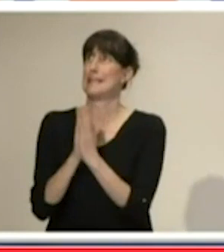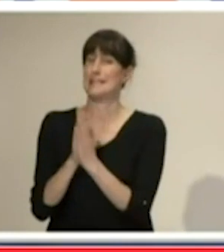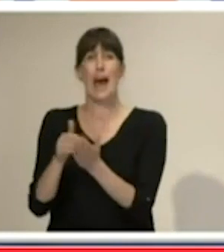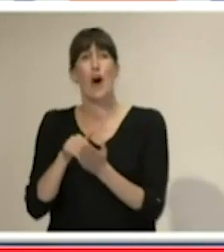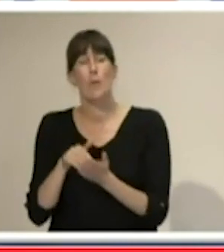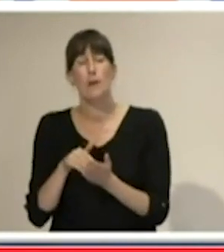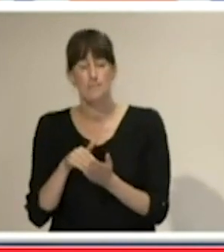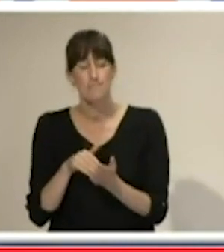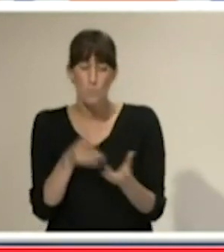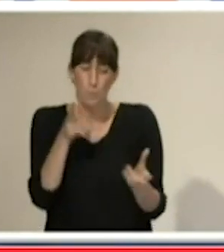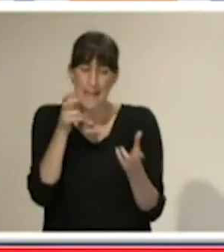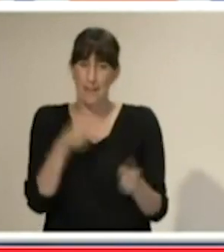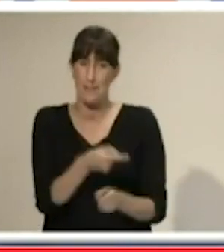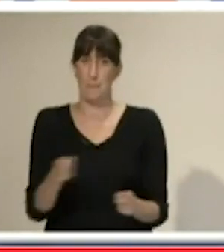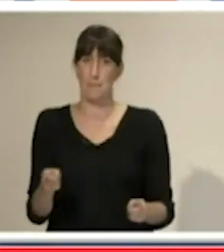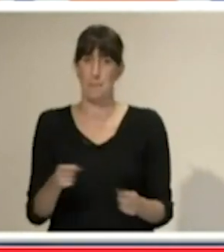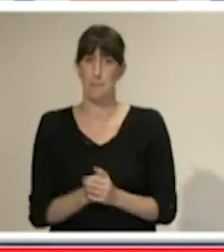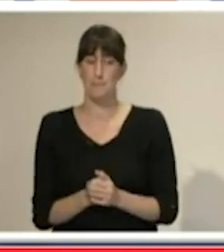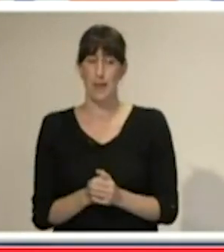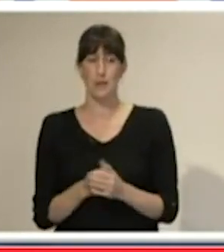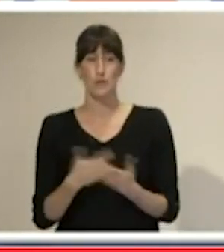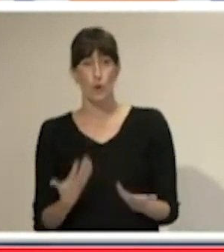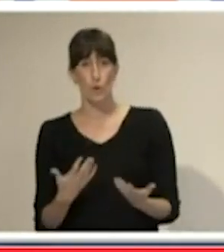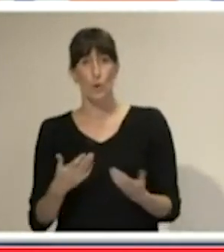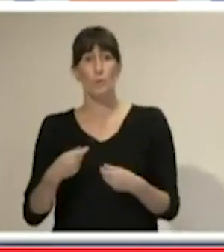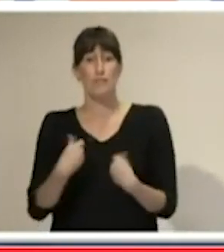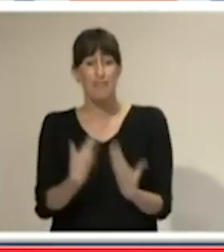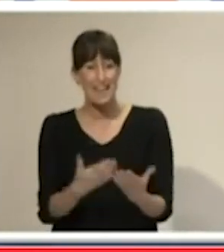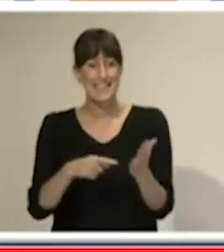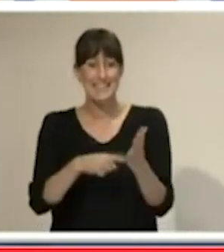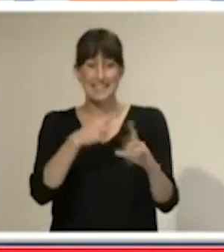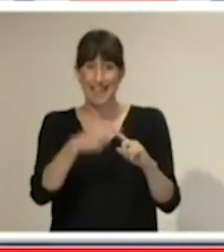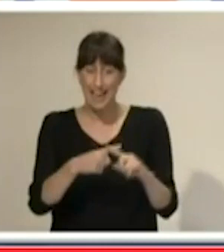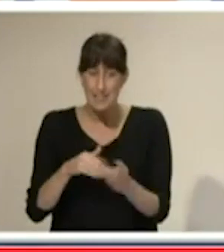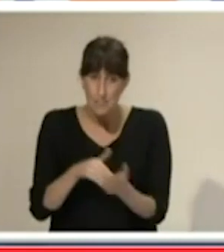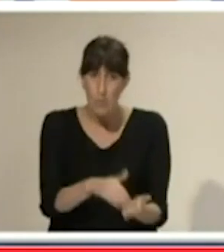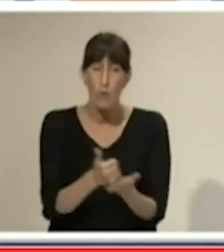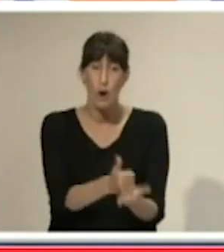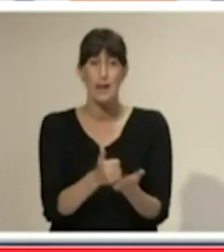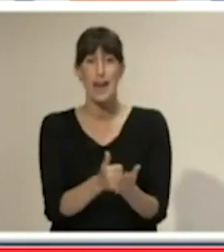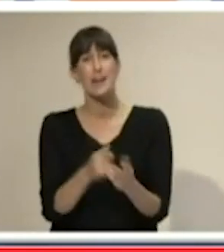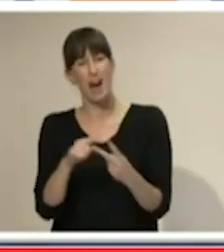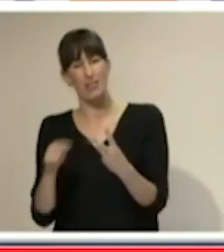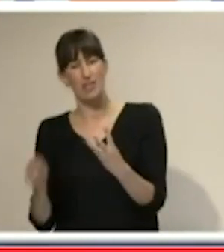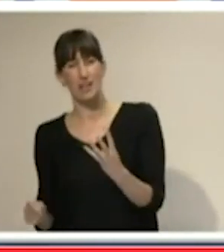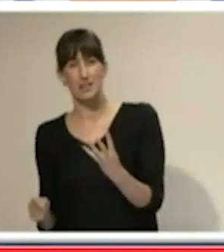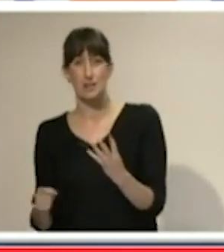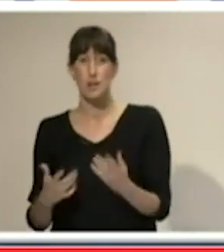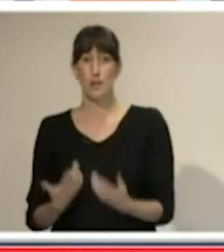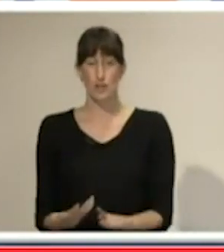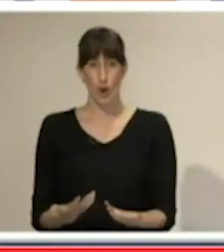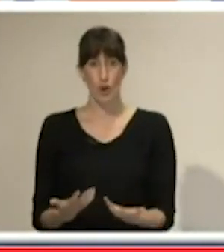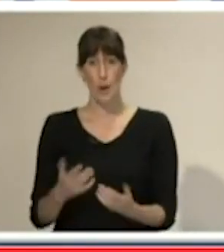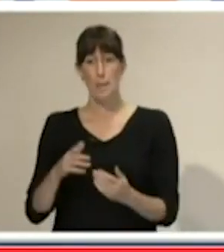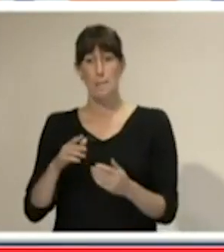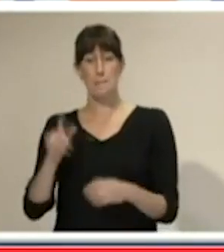wage subsidy and tax measures, and we are working actively to resolve that. So on principle, we've supported the work Minister